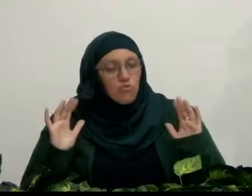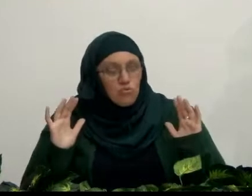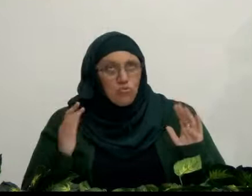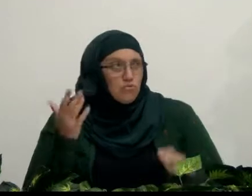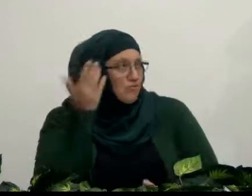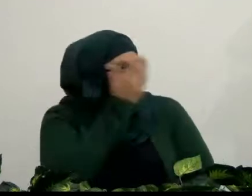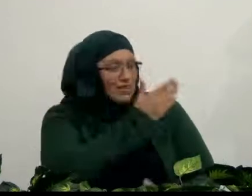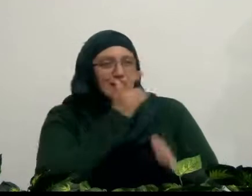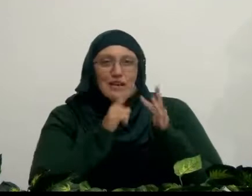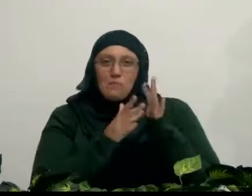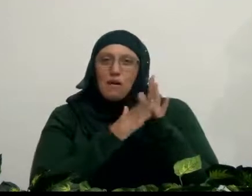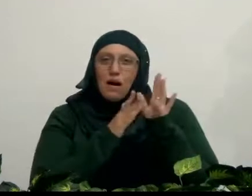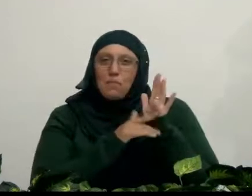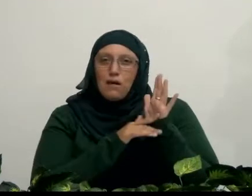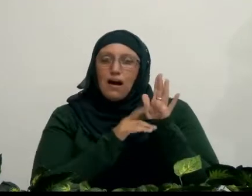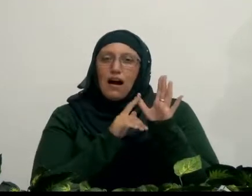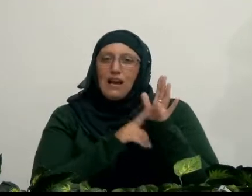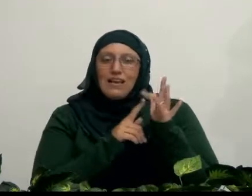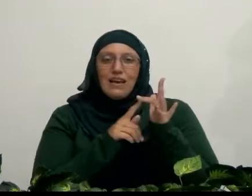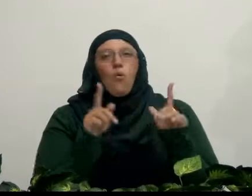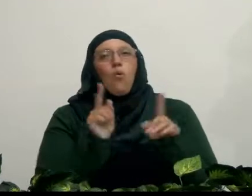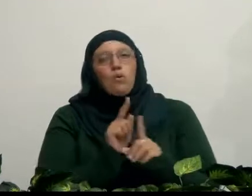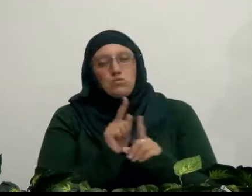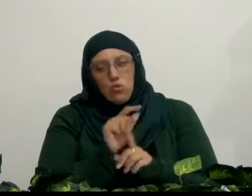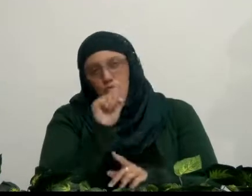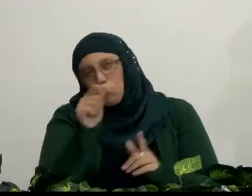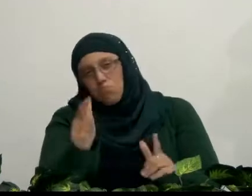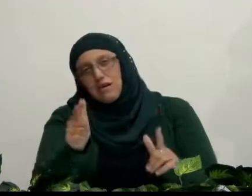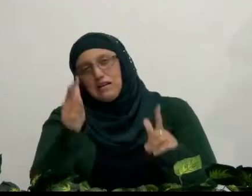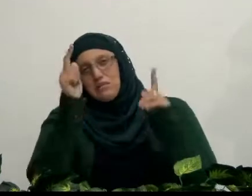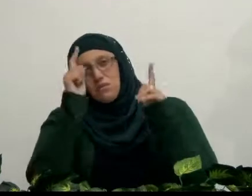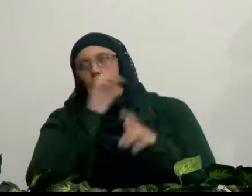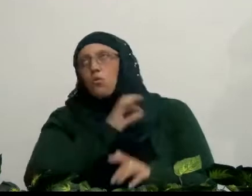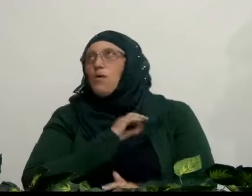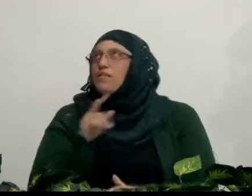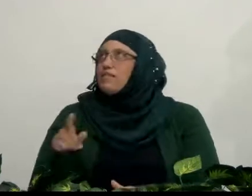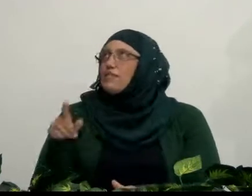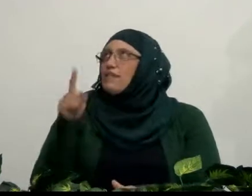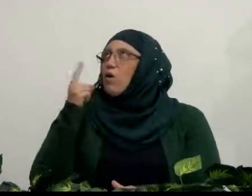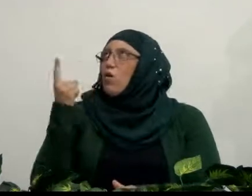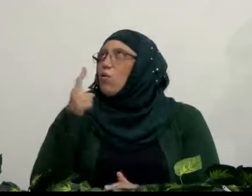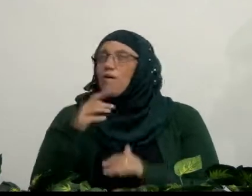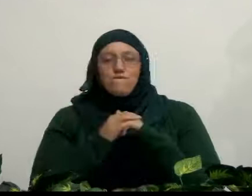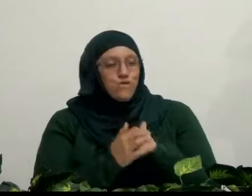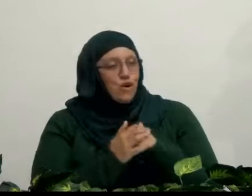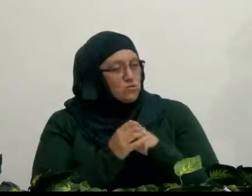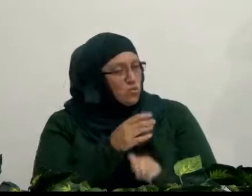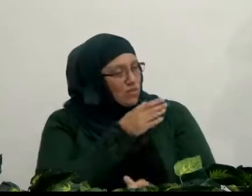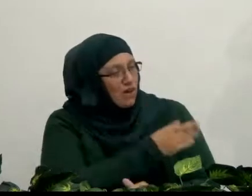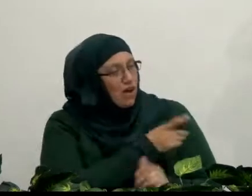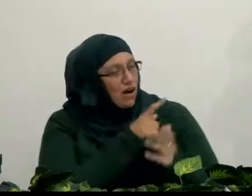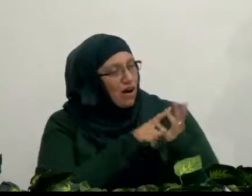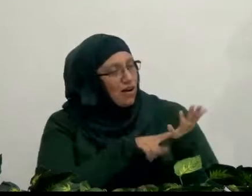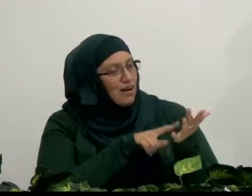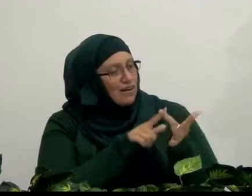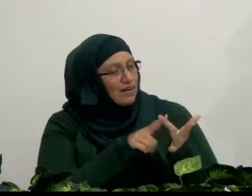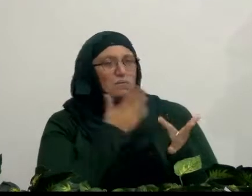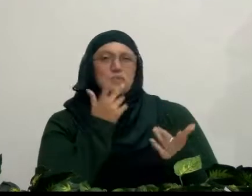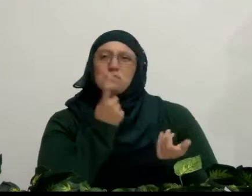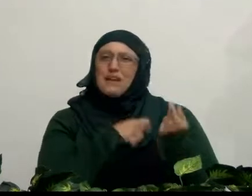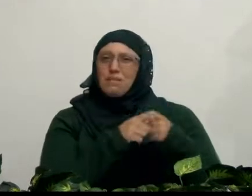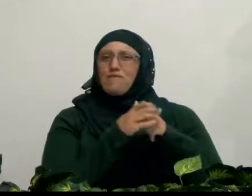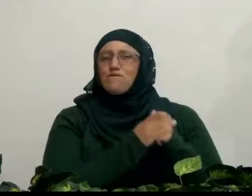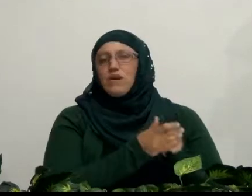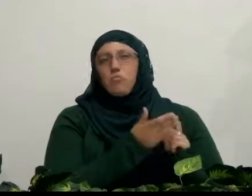Ali is his master. O Allah, befriend whoever befriends him and show